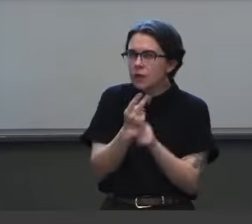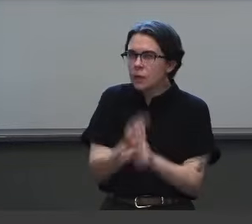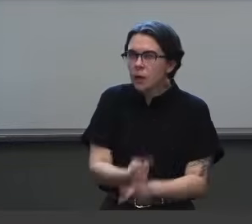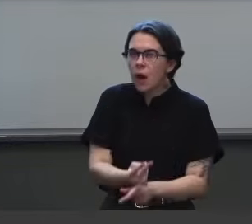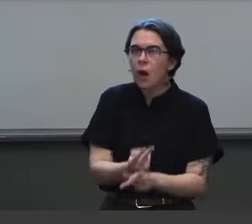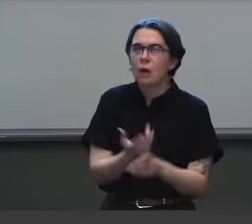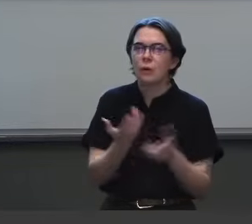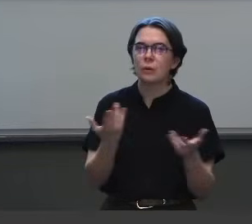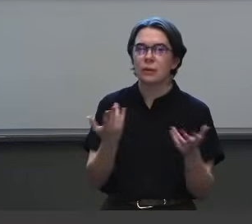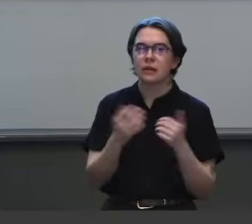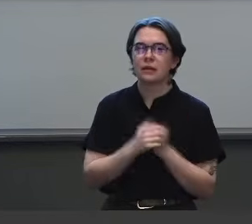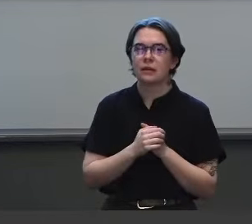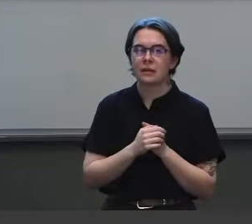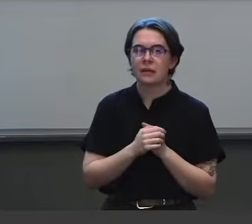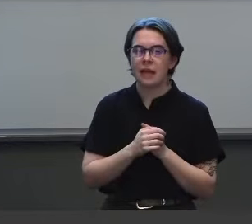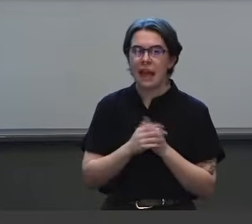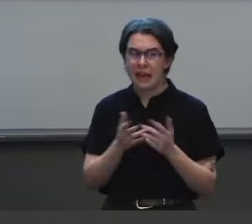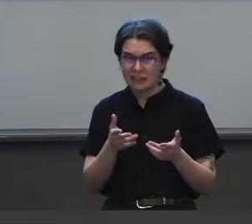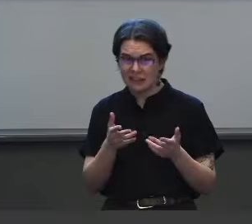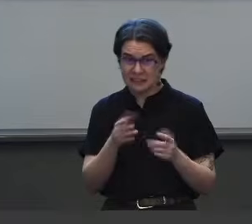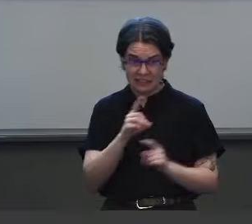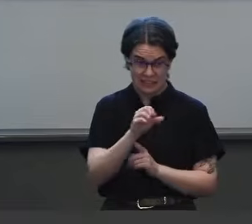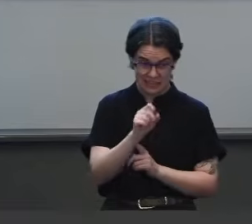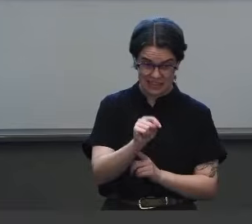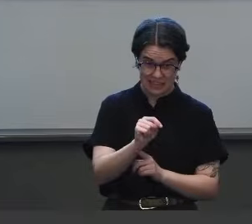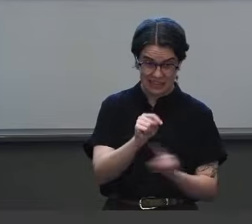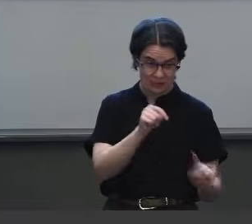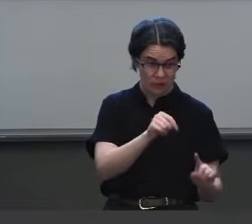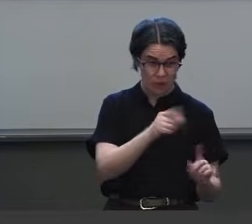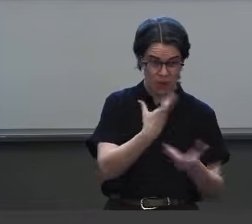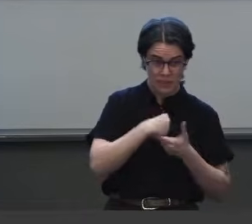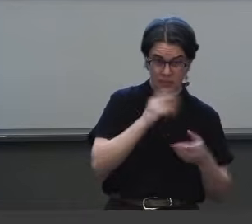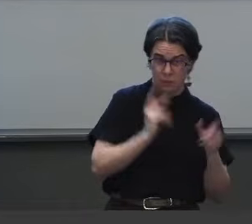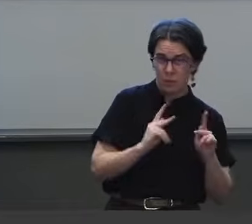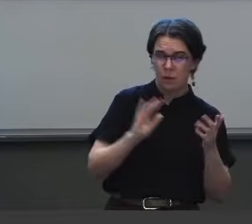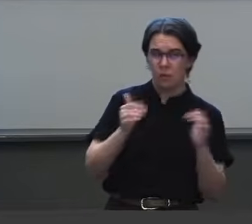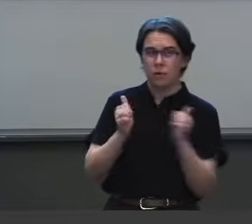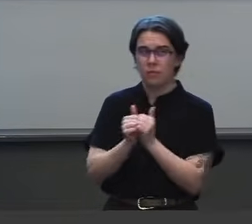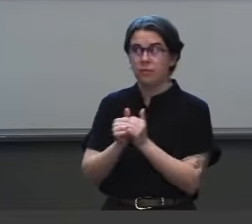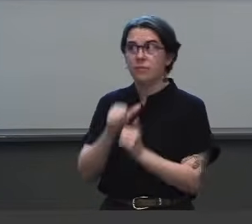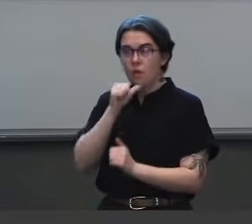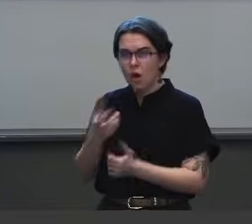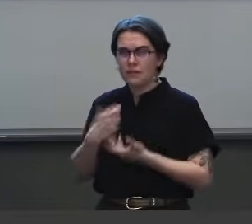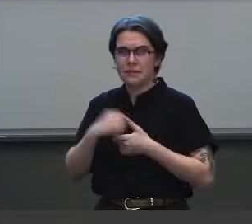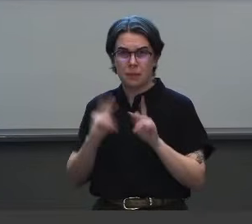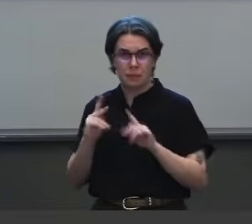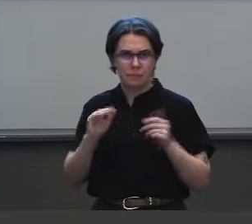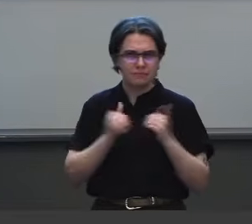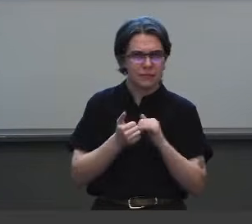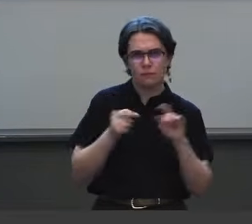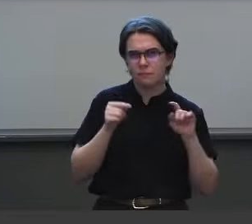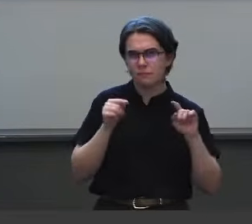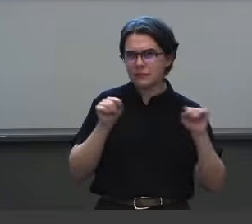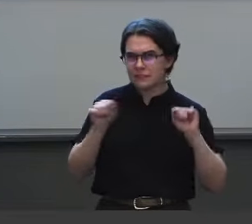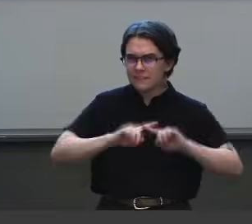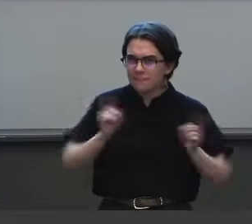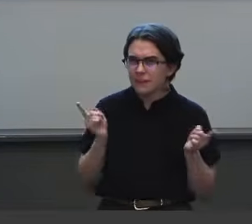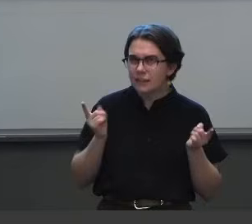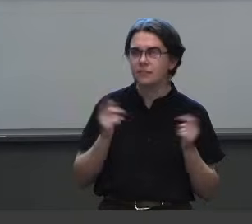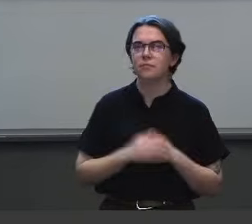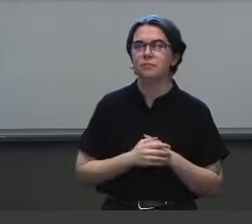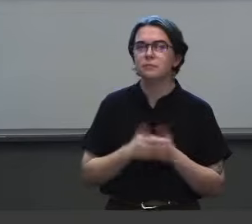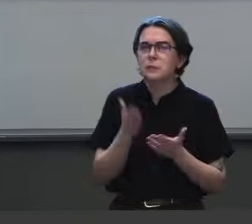operating in autism are somehow different from what's happening in non-autistic individuals. There are some leading